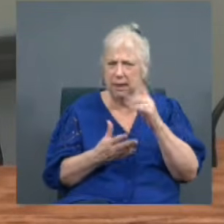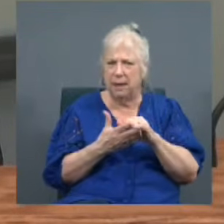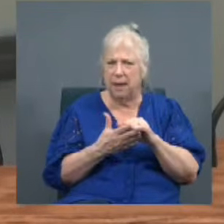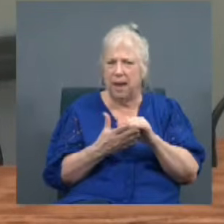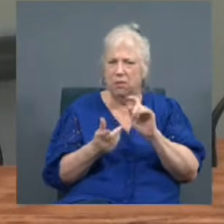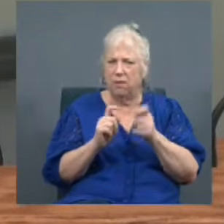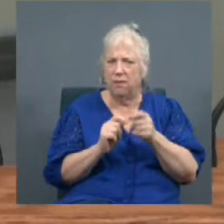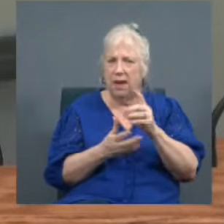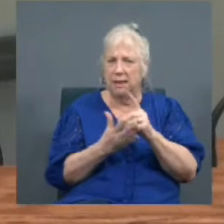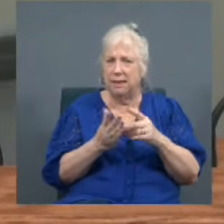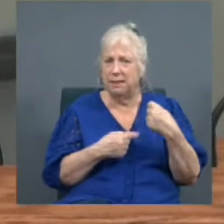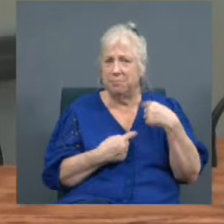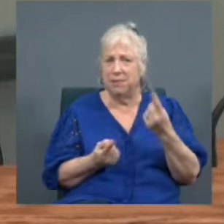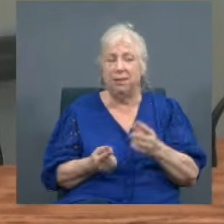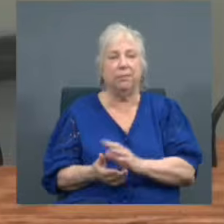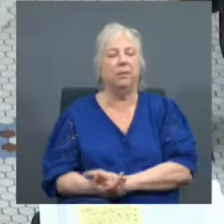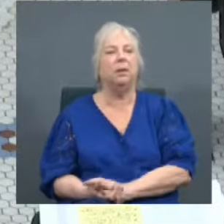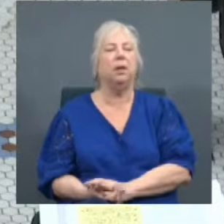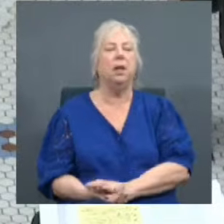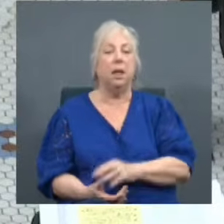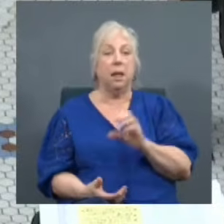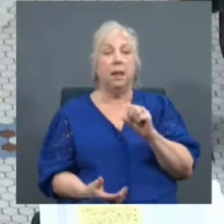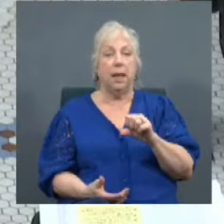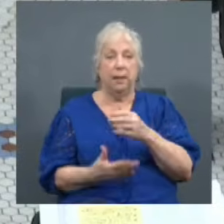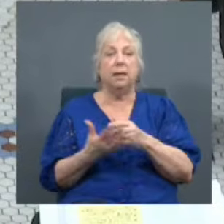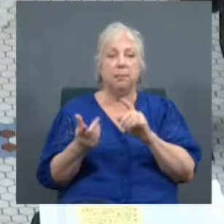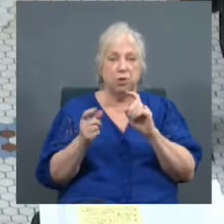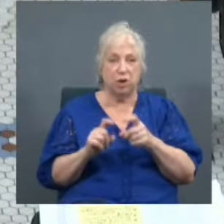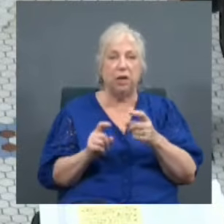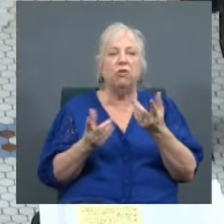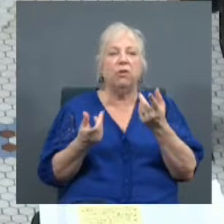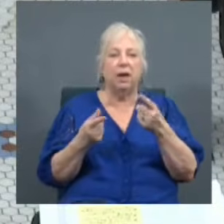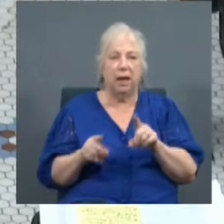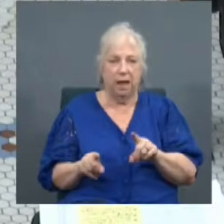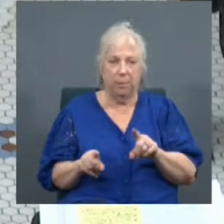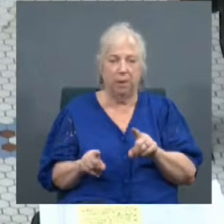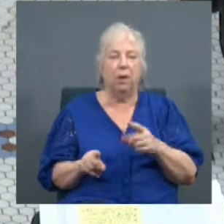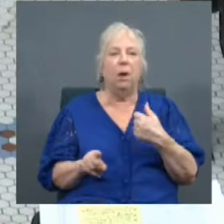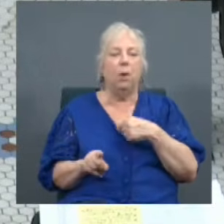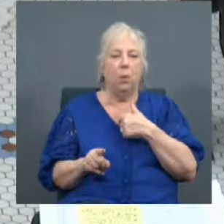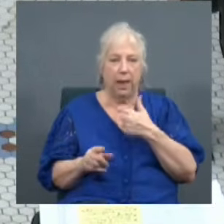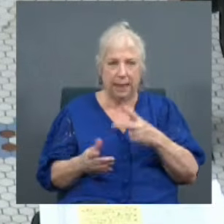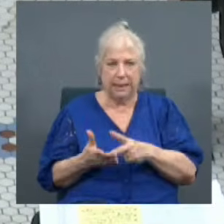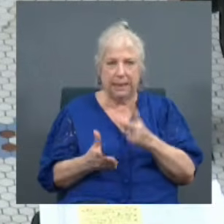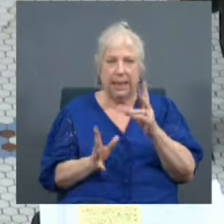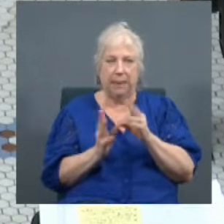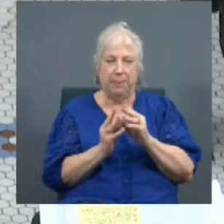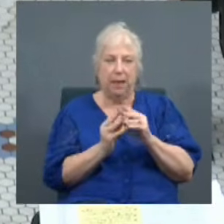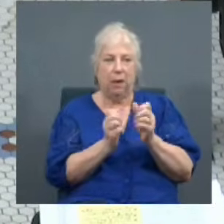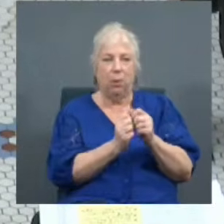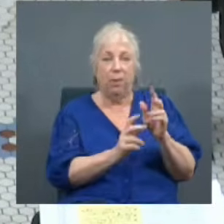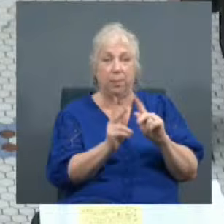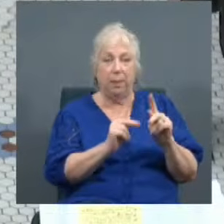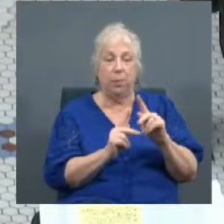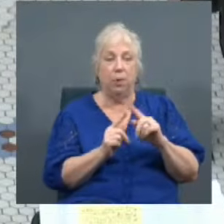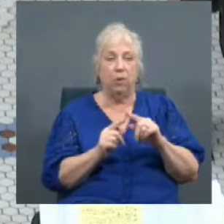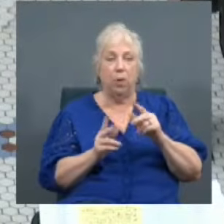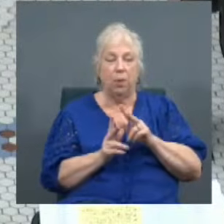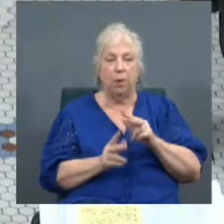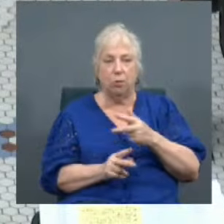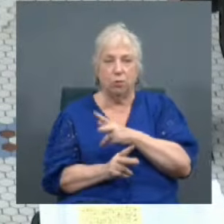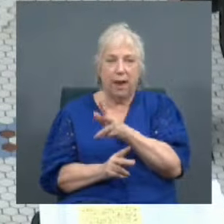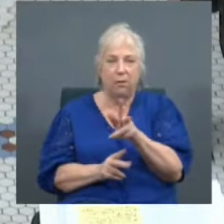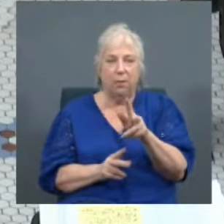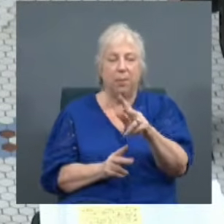We've Yes, so some changes were made, and we've had a second meeting with them. So the roundabout was shifted a